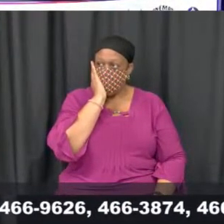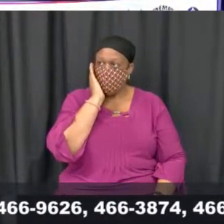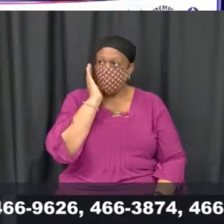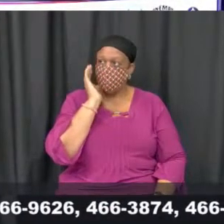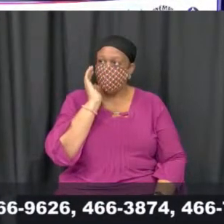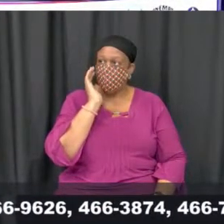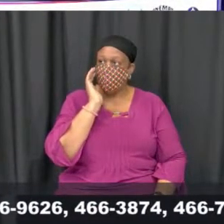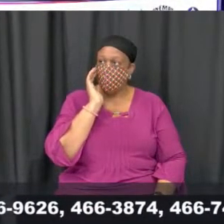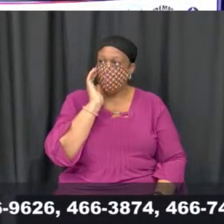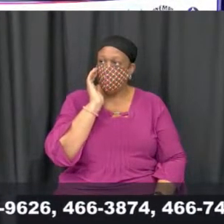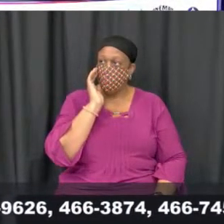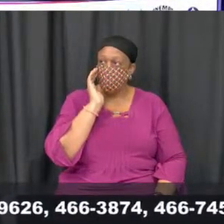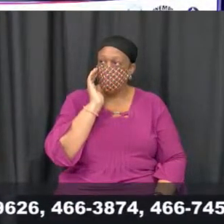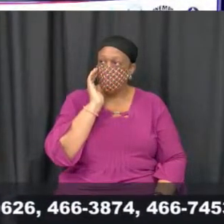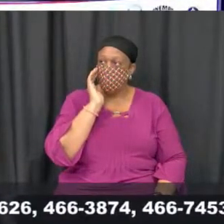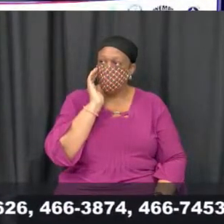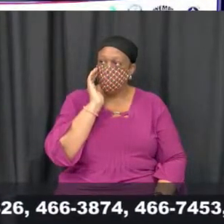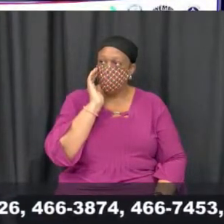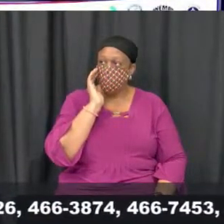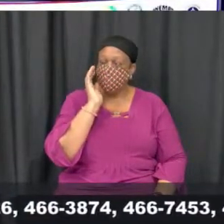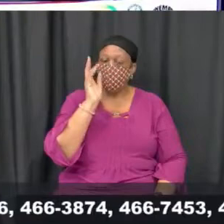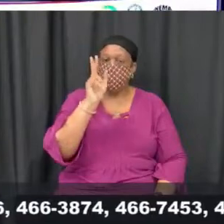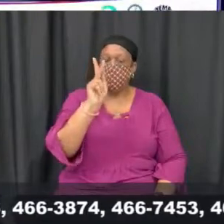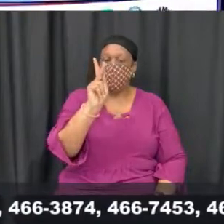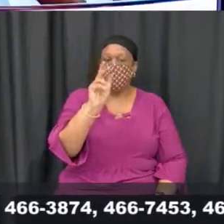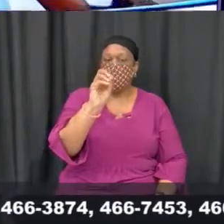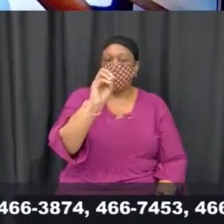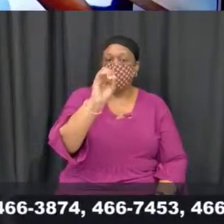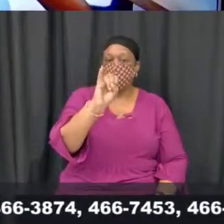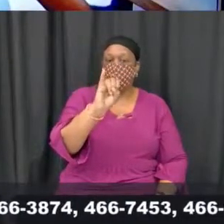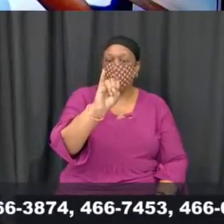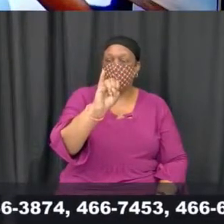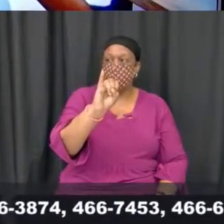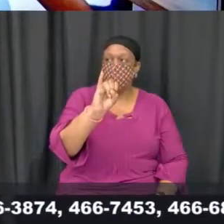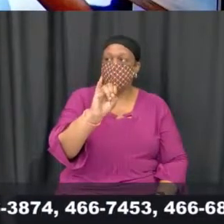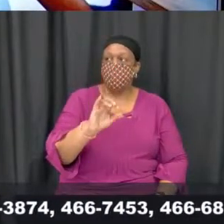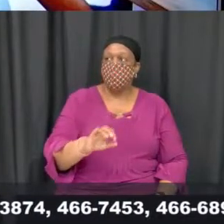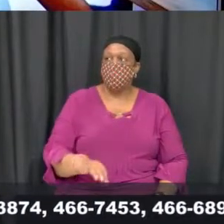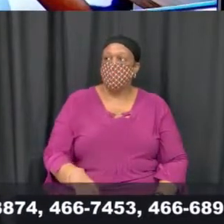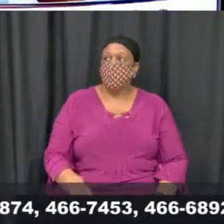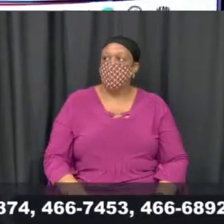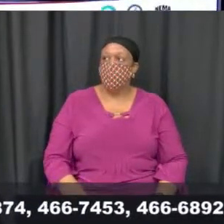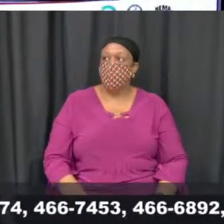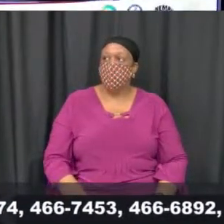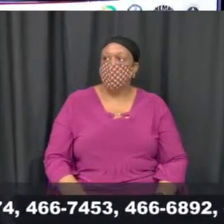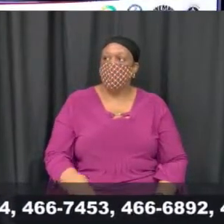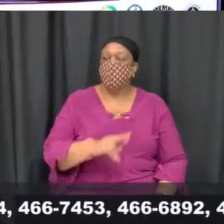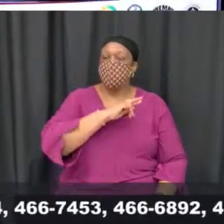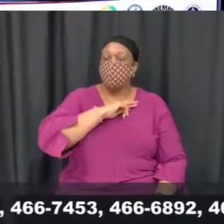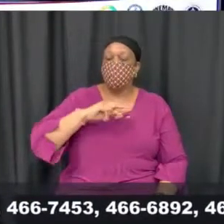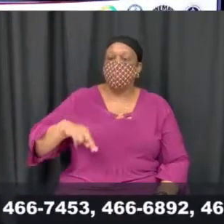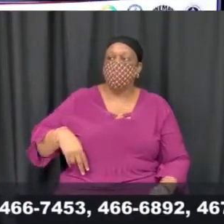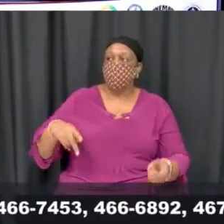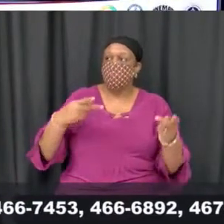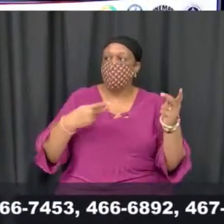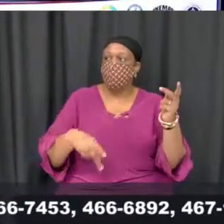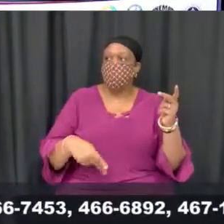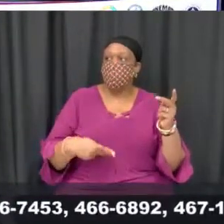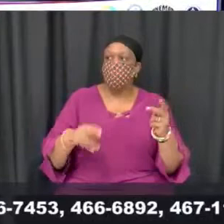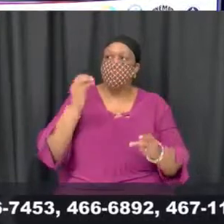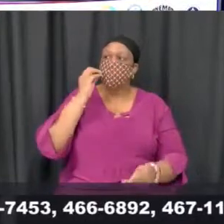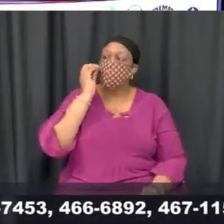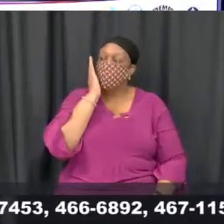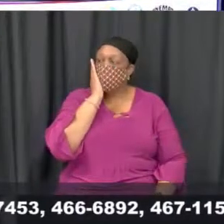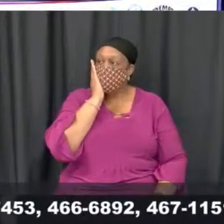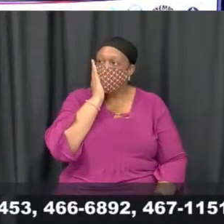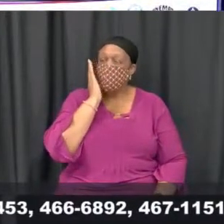facility. In that of the Koi Hut Resort, you have the Royal St. Kitts, the St.